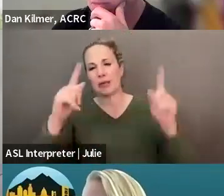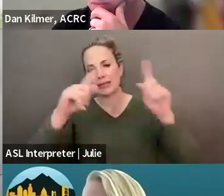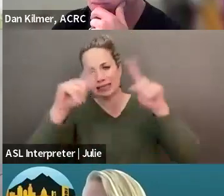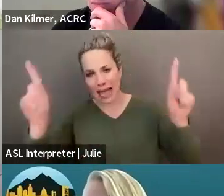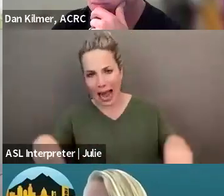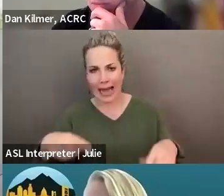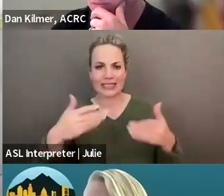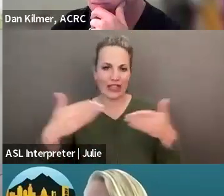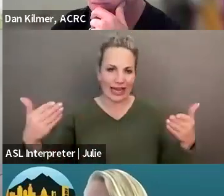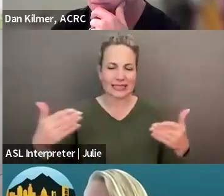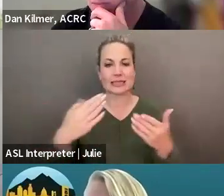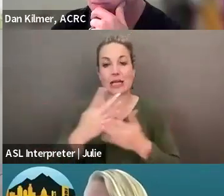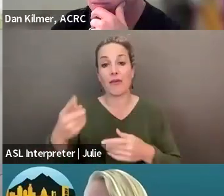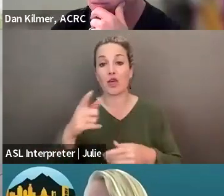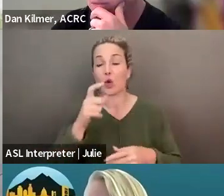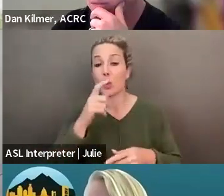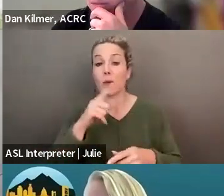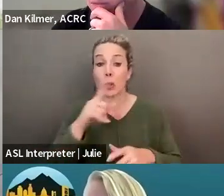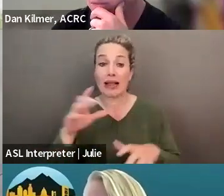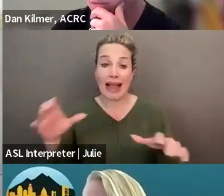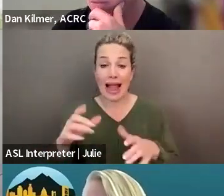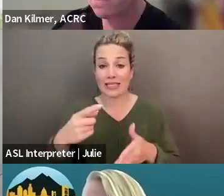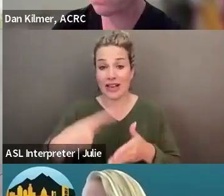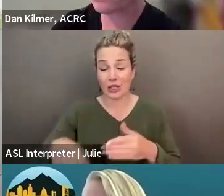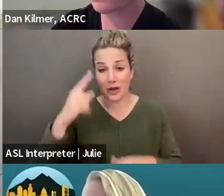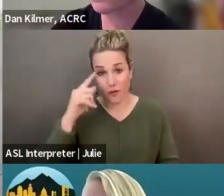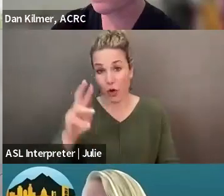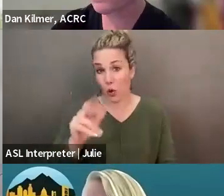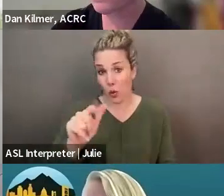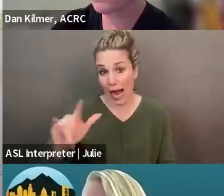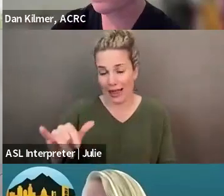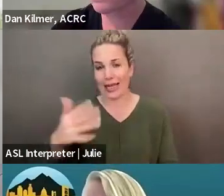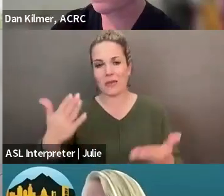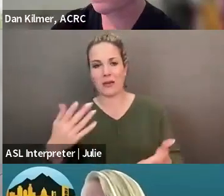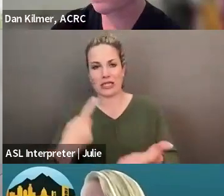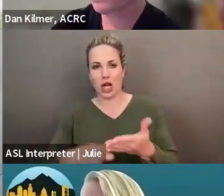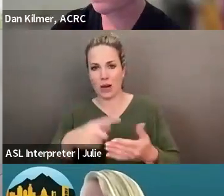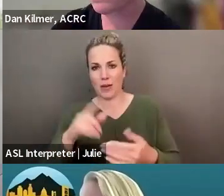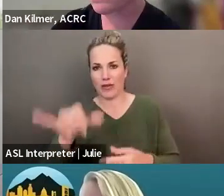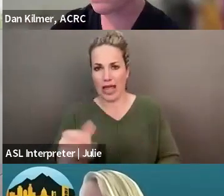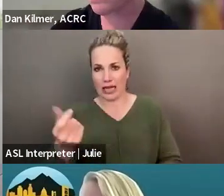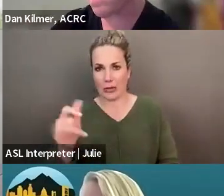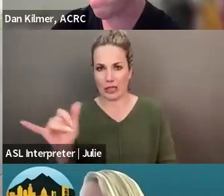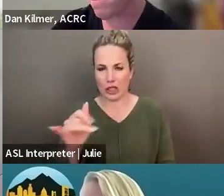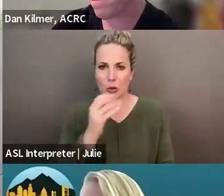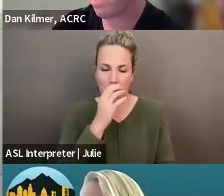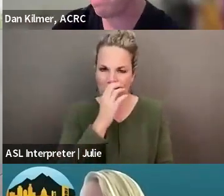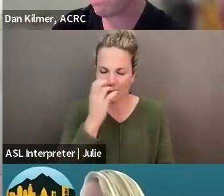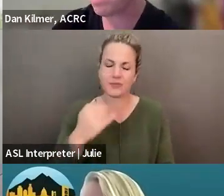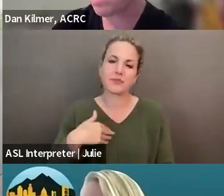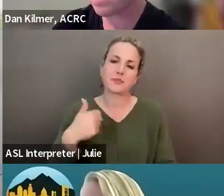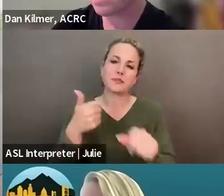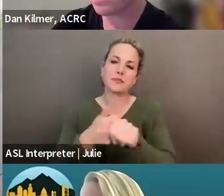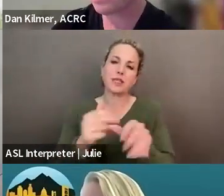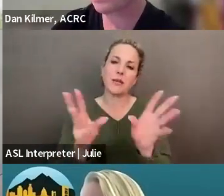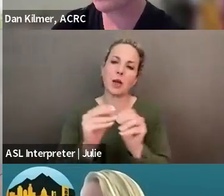maybe with some of you folks that are going to be very active next week for the rally, we might talk about that a little bit too. We have upcoming meeting